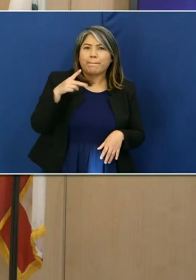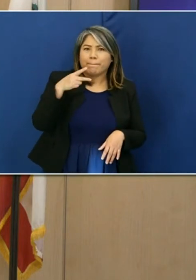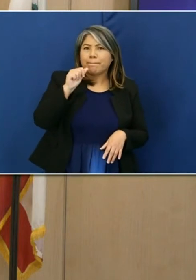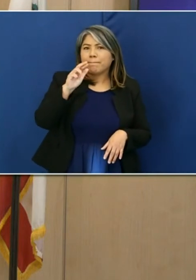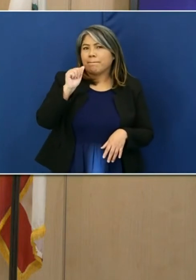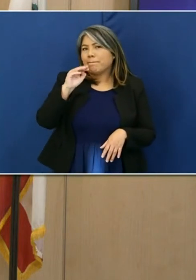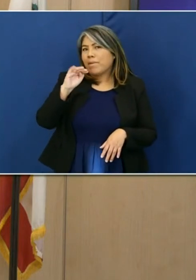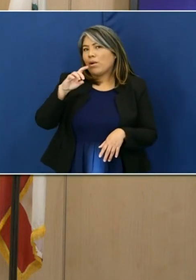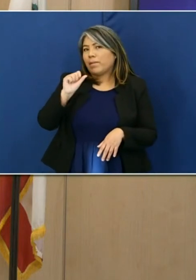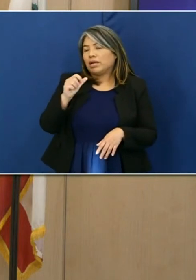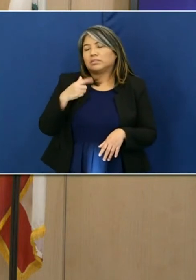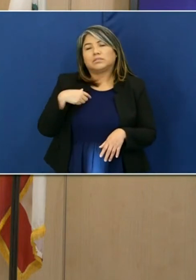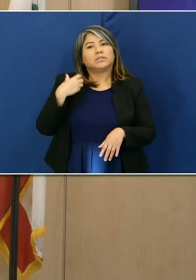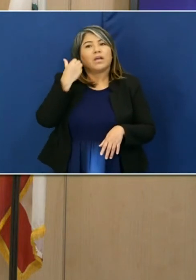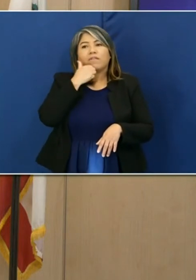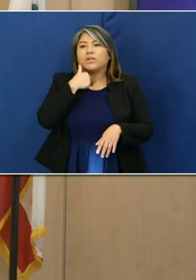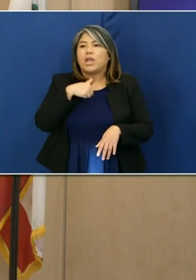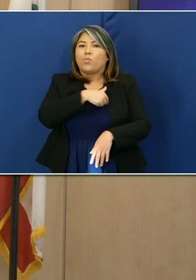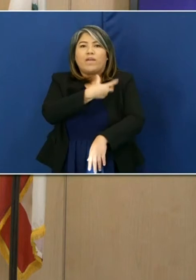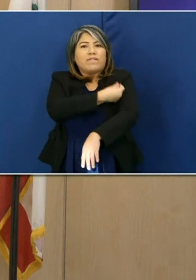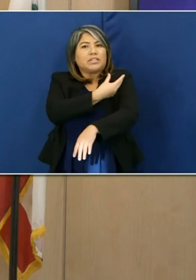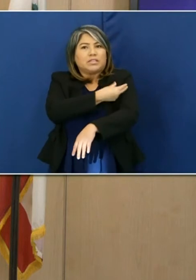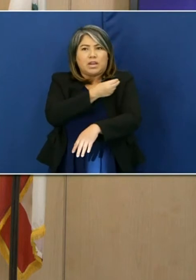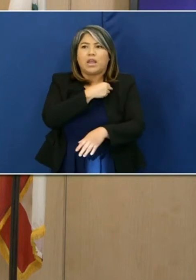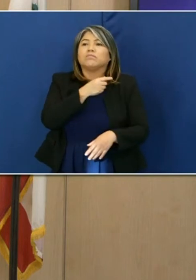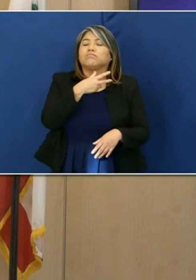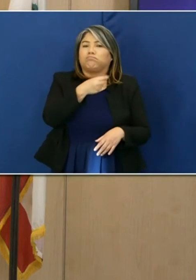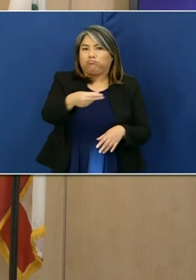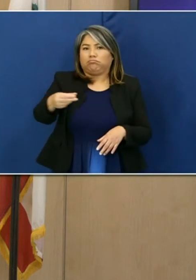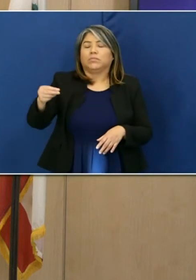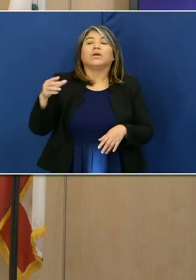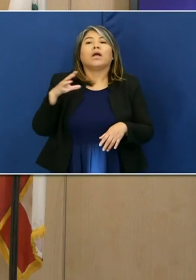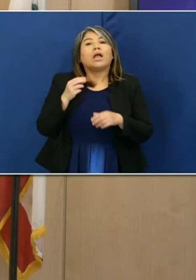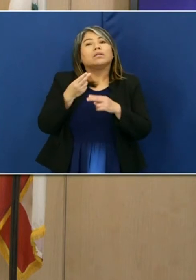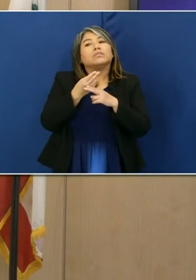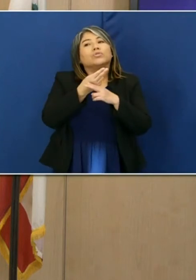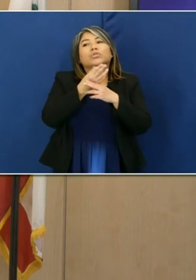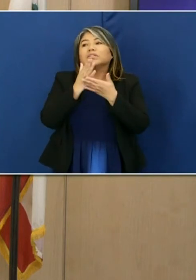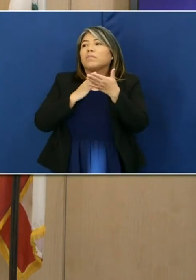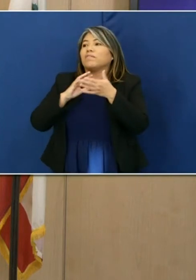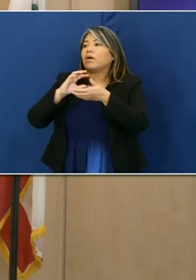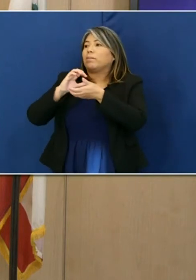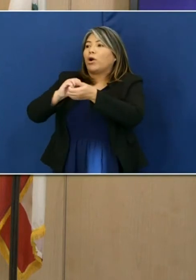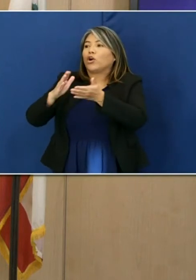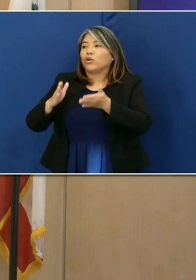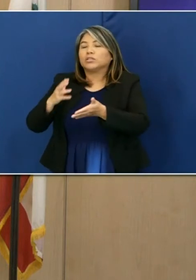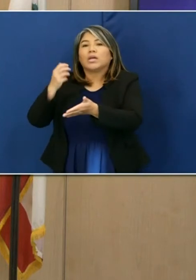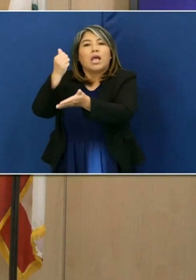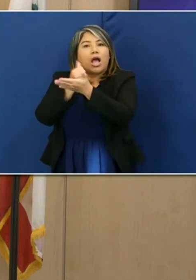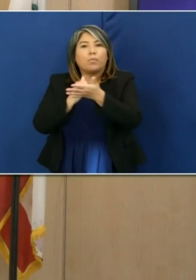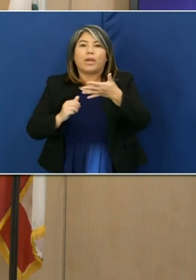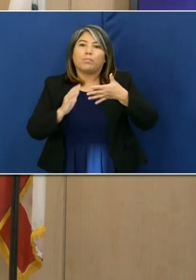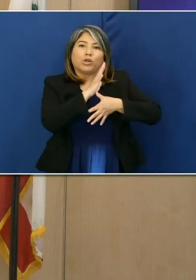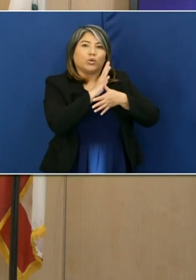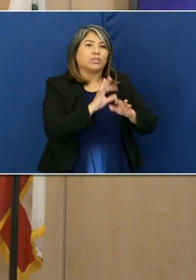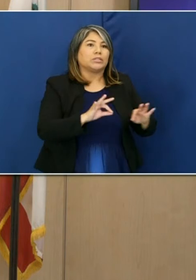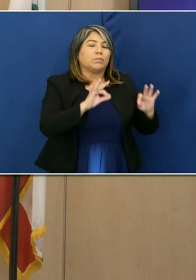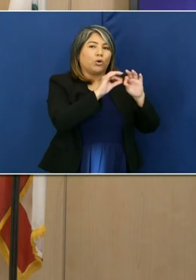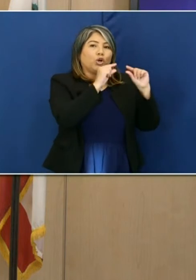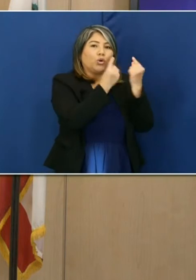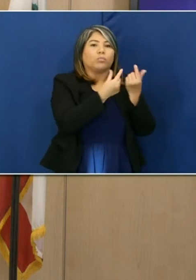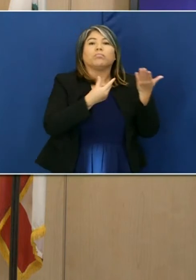been vaccinating now every day, and again, using some of our partners to help prioritize a very important group with the